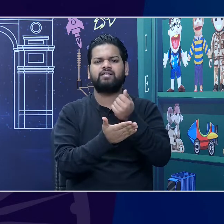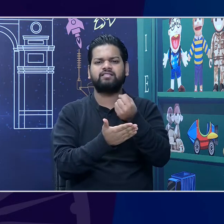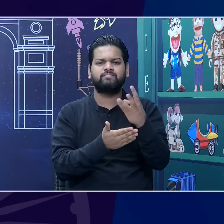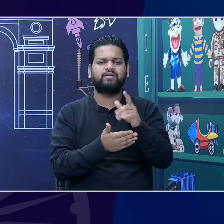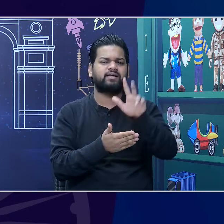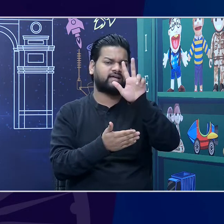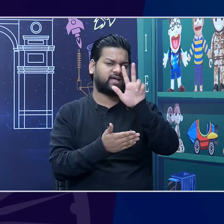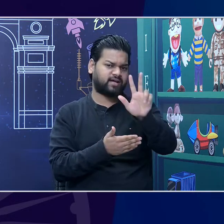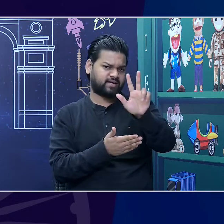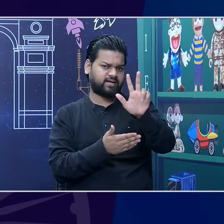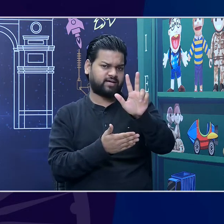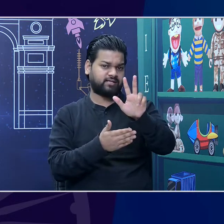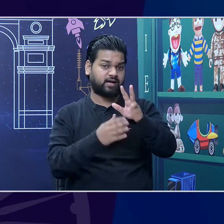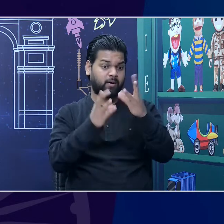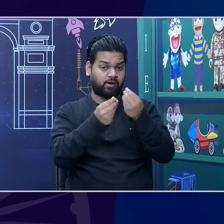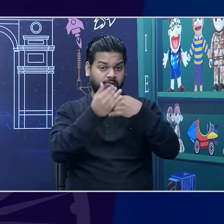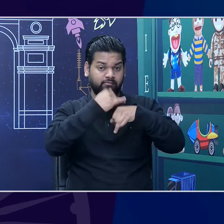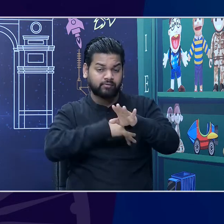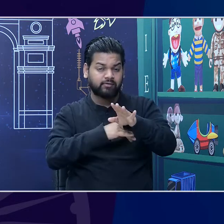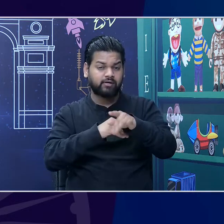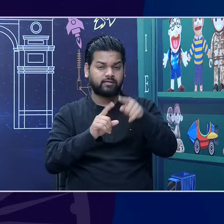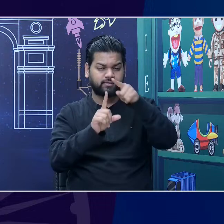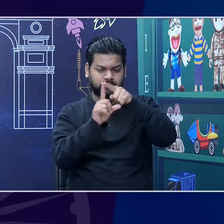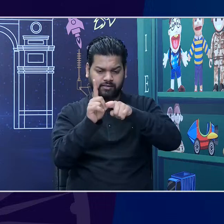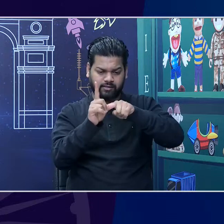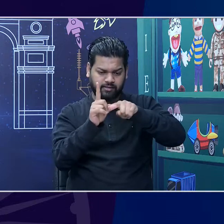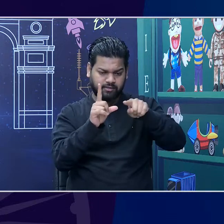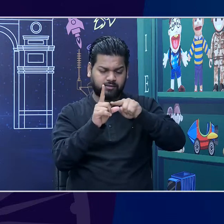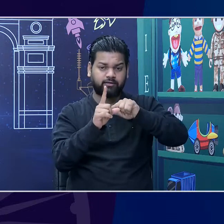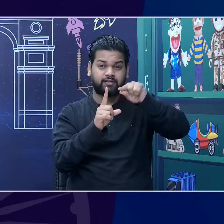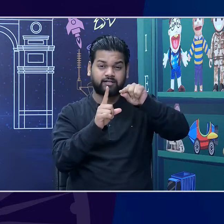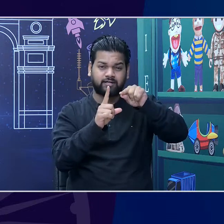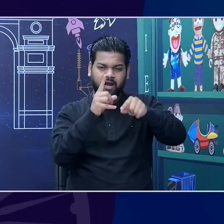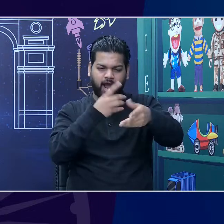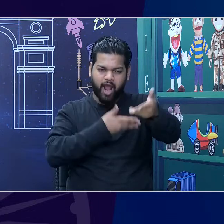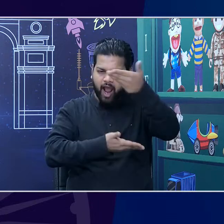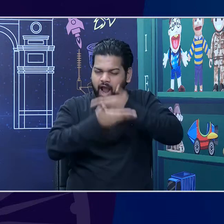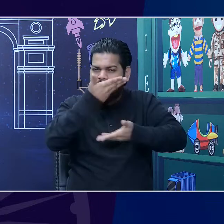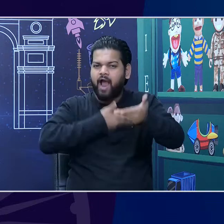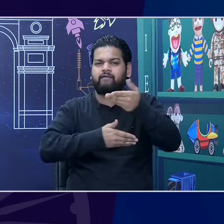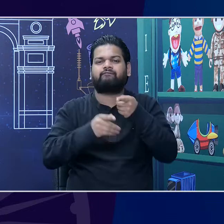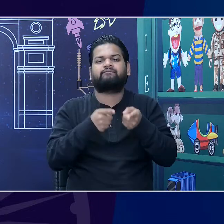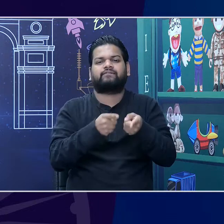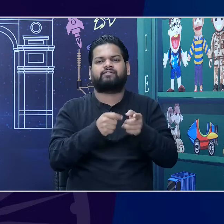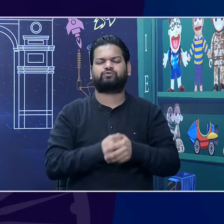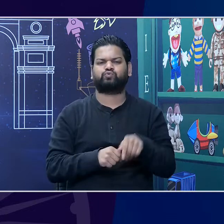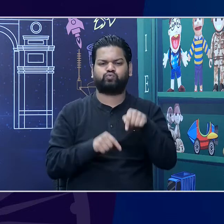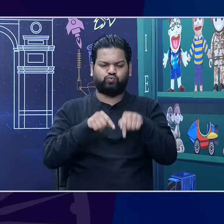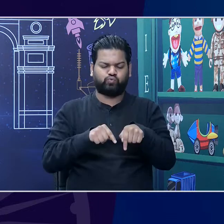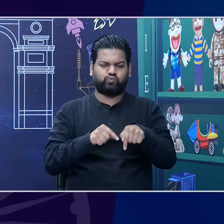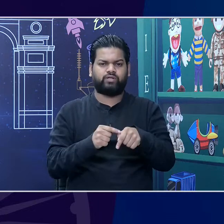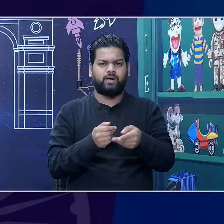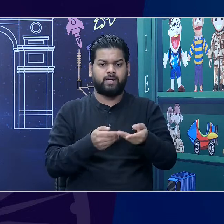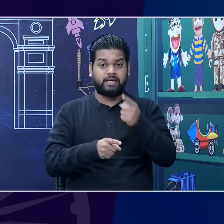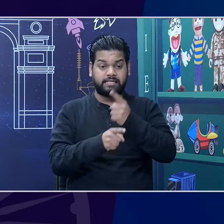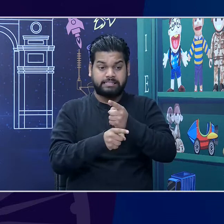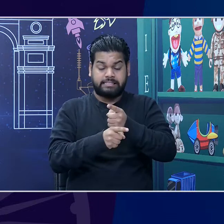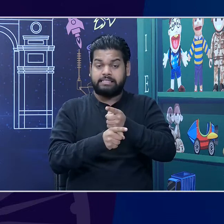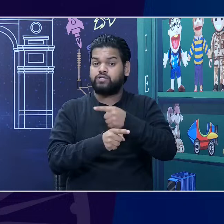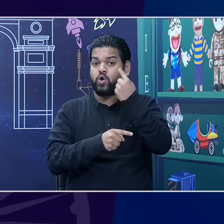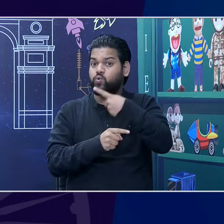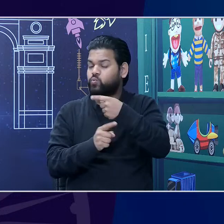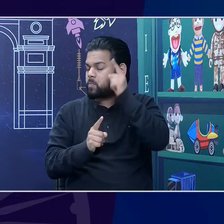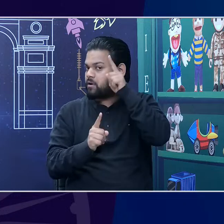to Trigonometry for class 10th, and to teach this subject our today's expert is Ms.